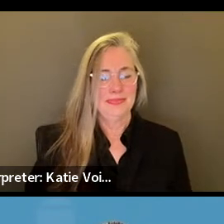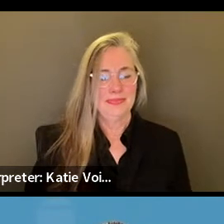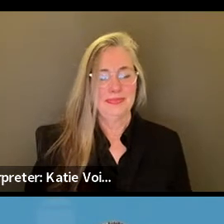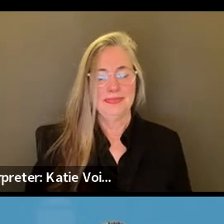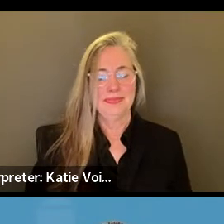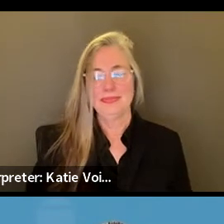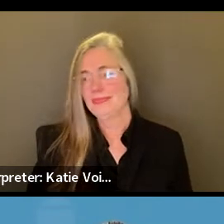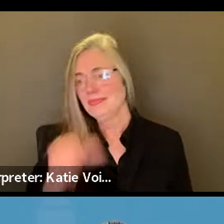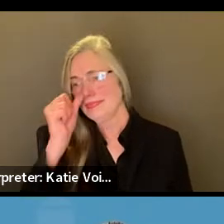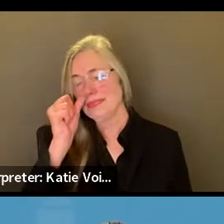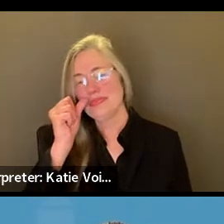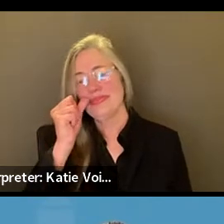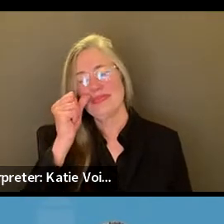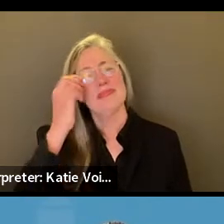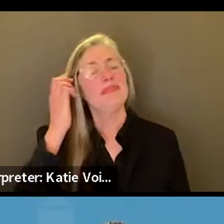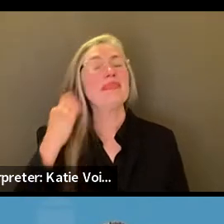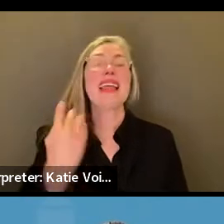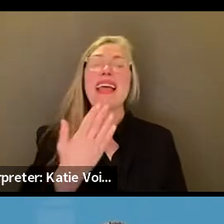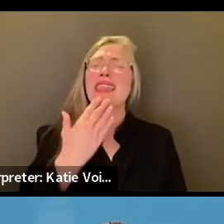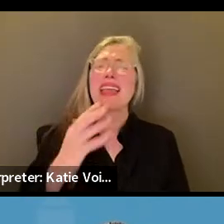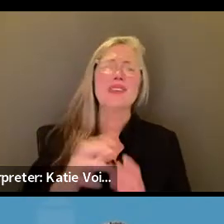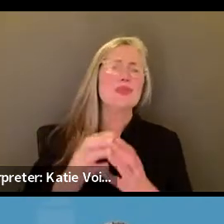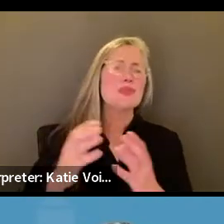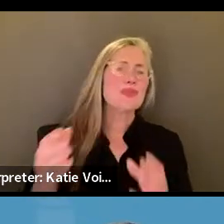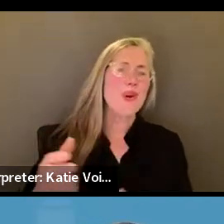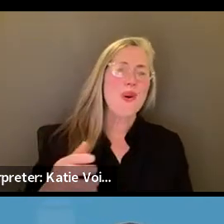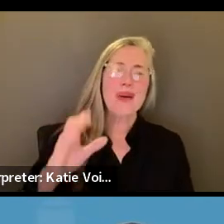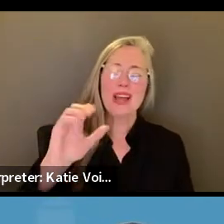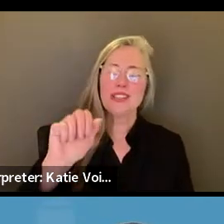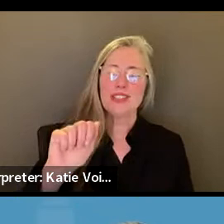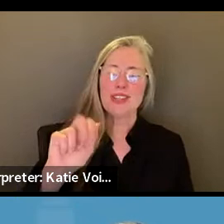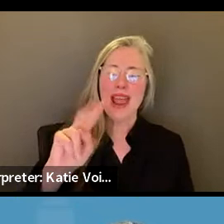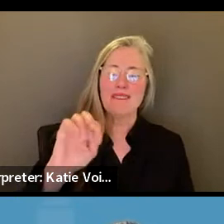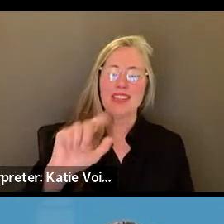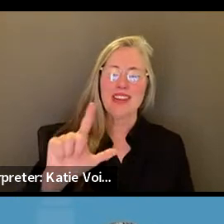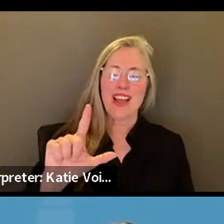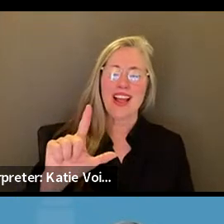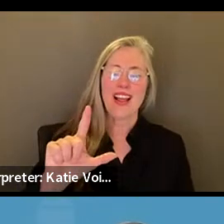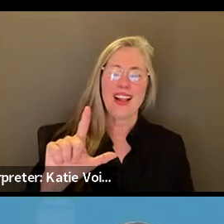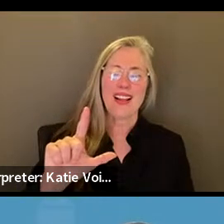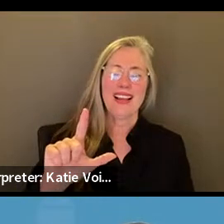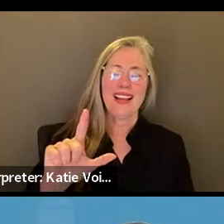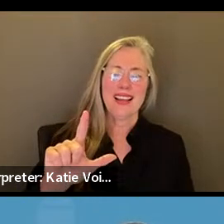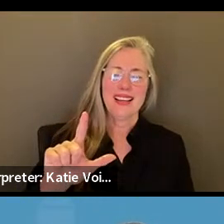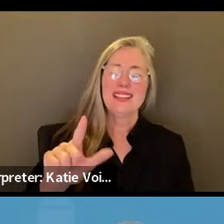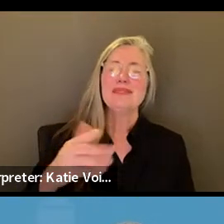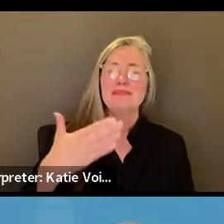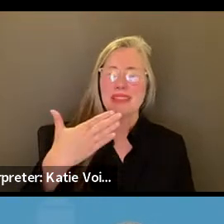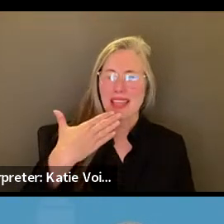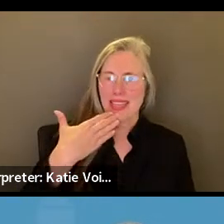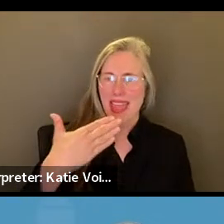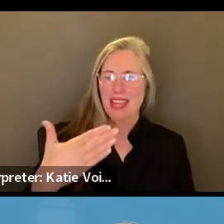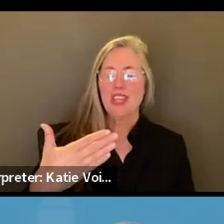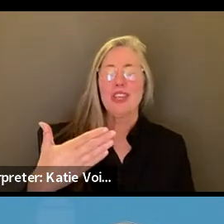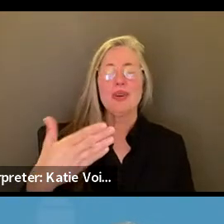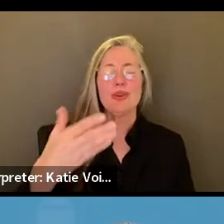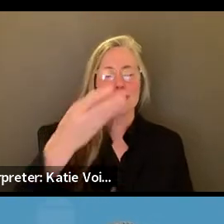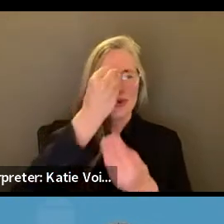Thank you so much, Avital. And I'm just so grateful to have the opportunity to share with you,